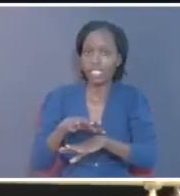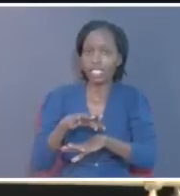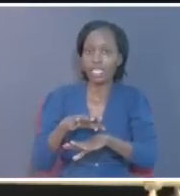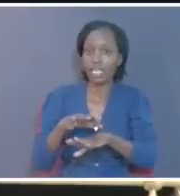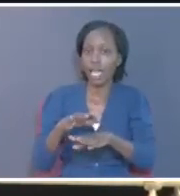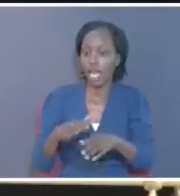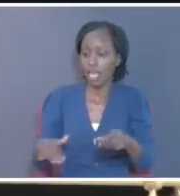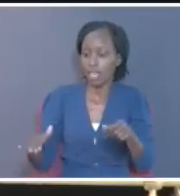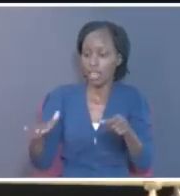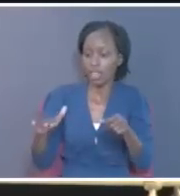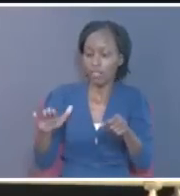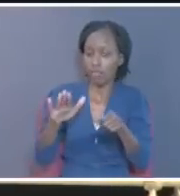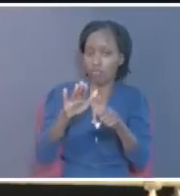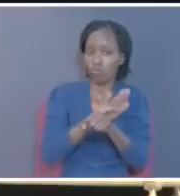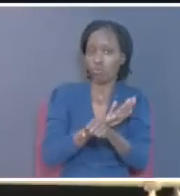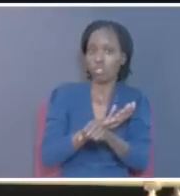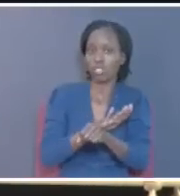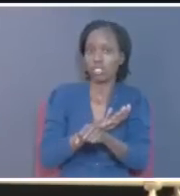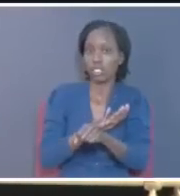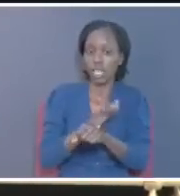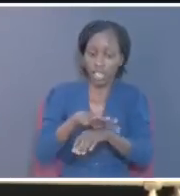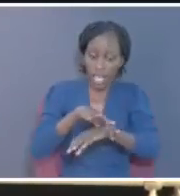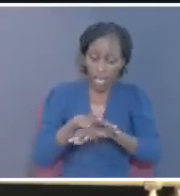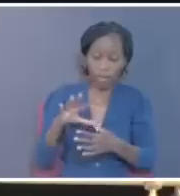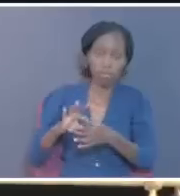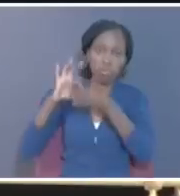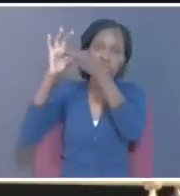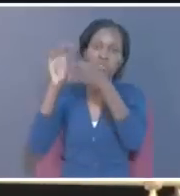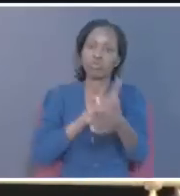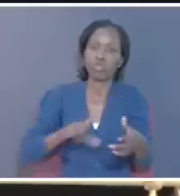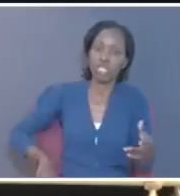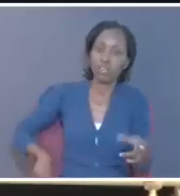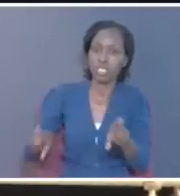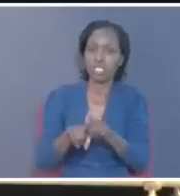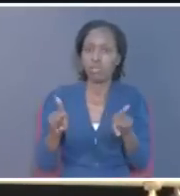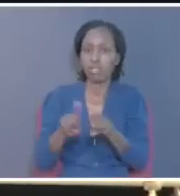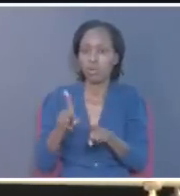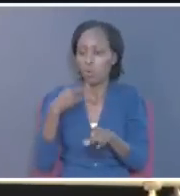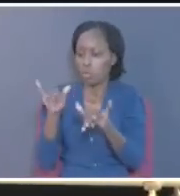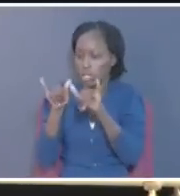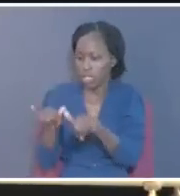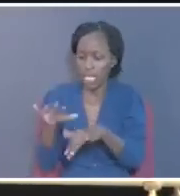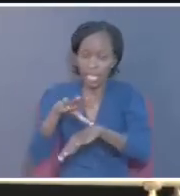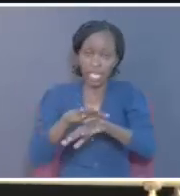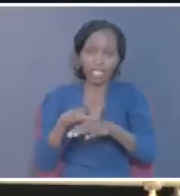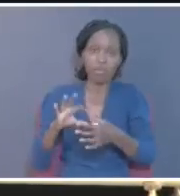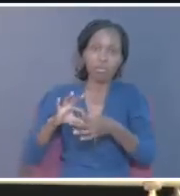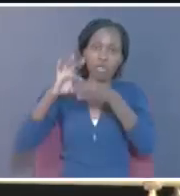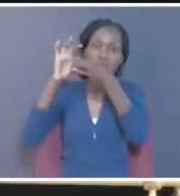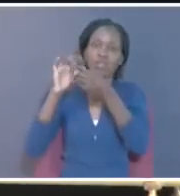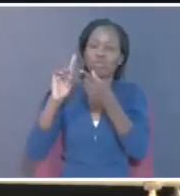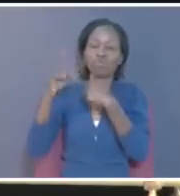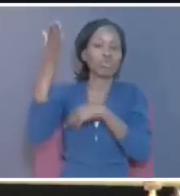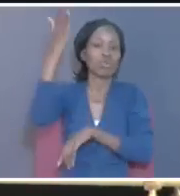the earth and the fullness thereof belong to the Lord. Even those of us who dwell there belong to